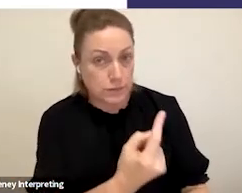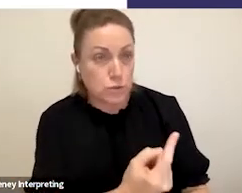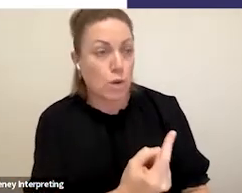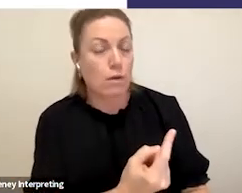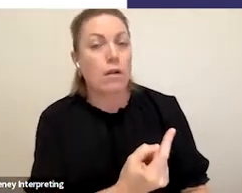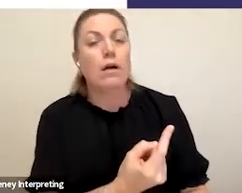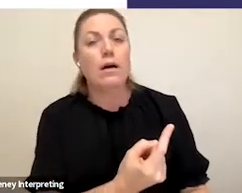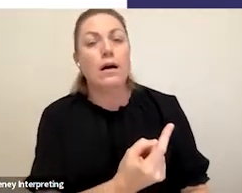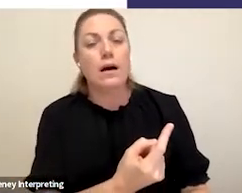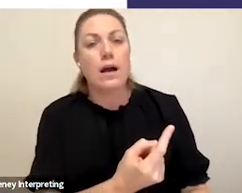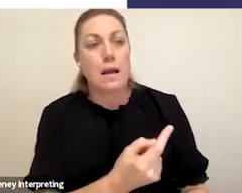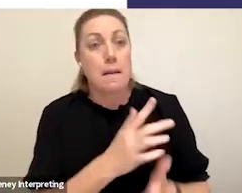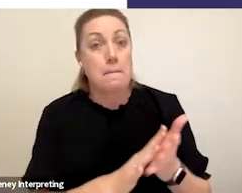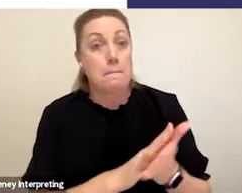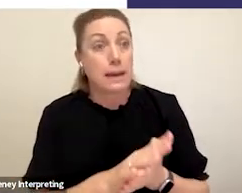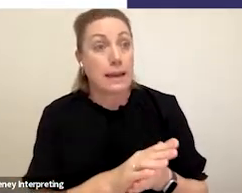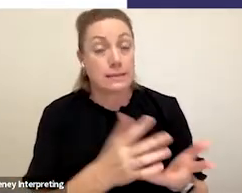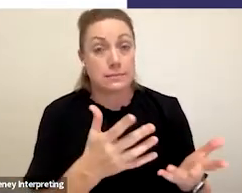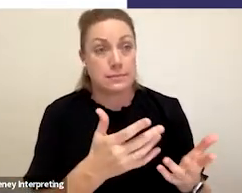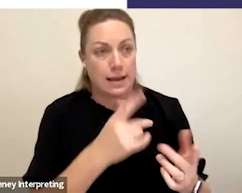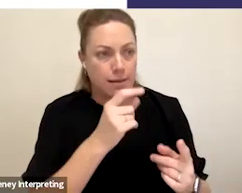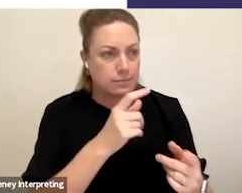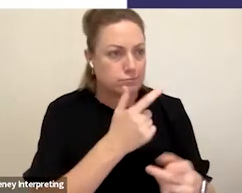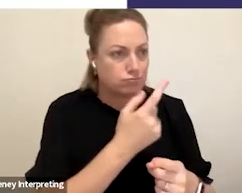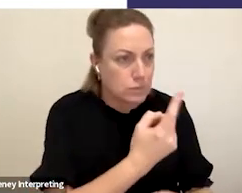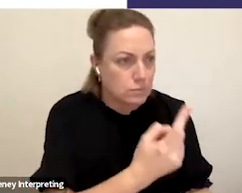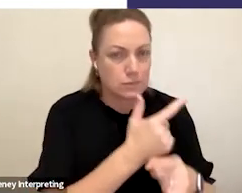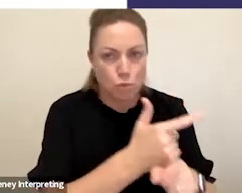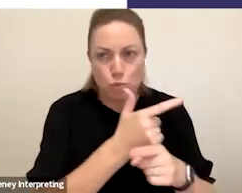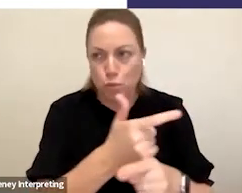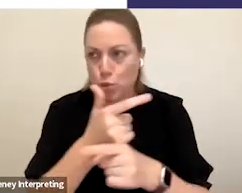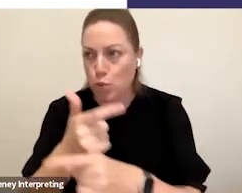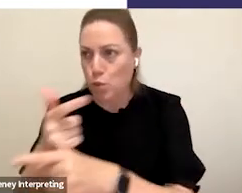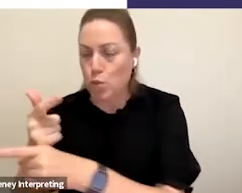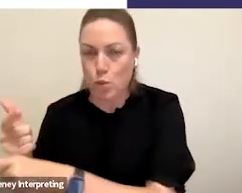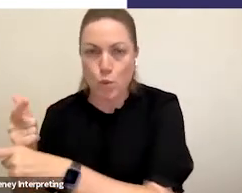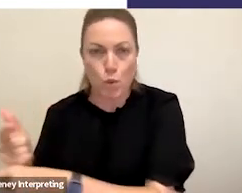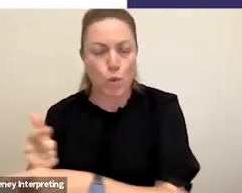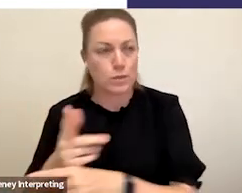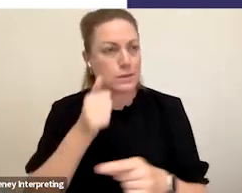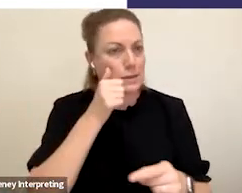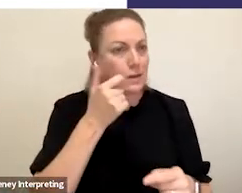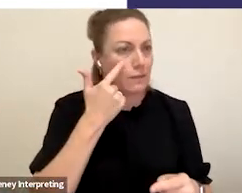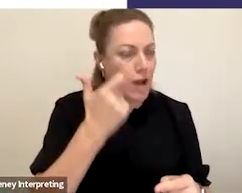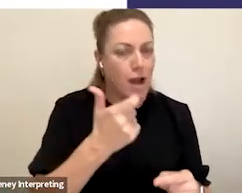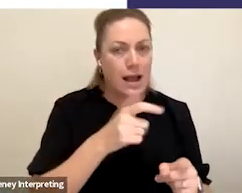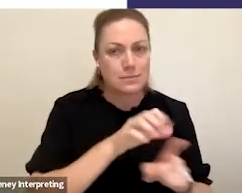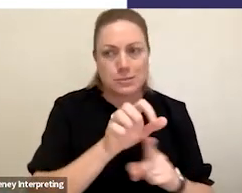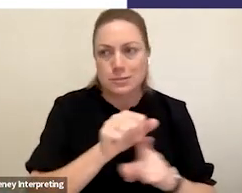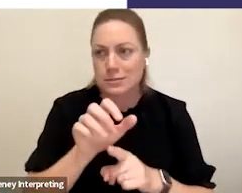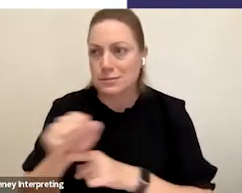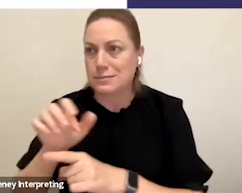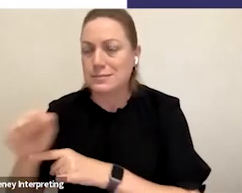together, which then propels us to make change on more than an individual level, on